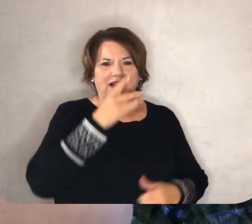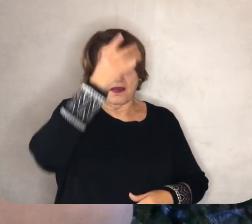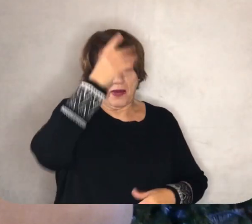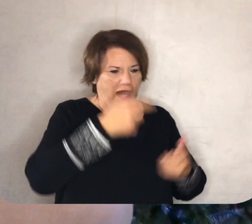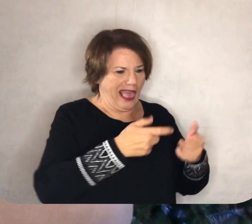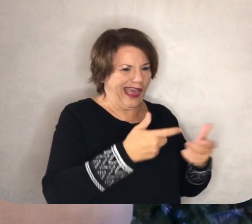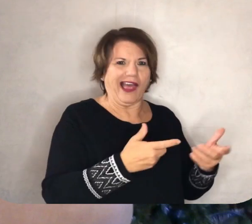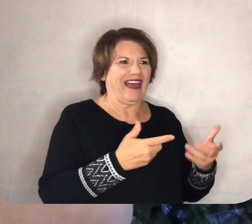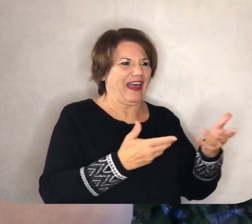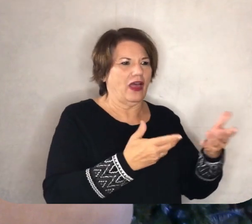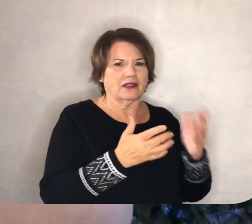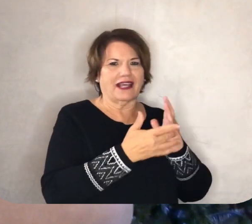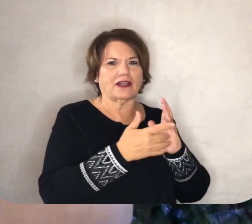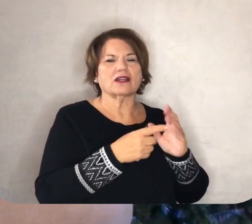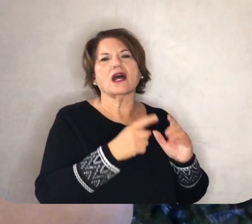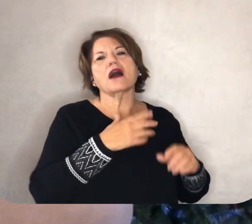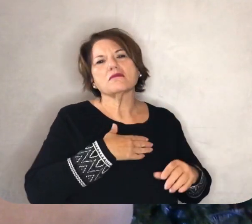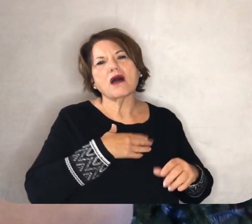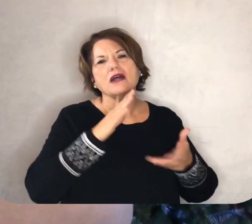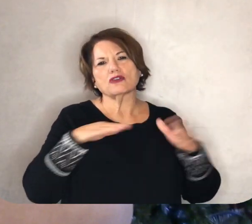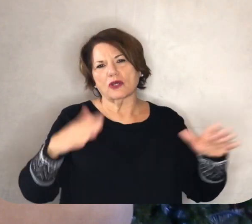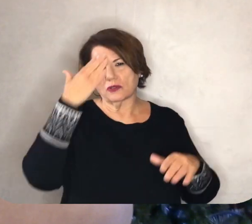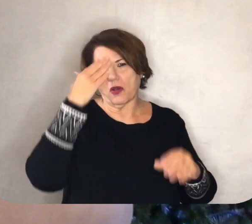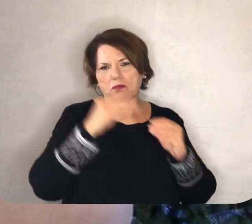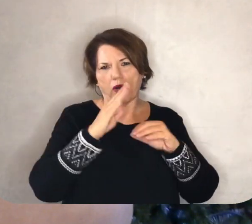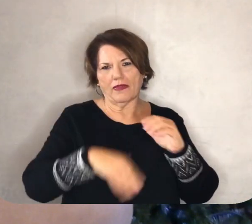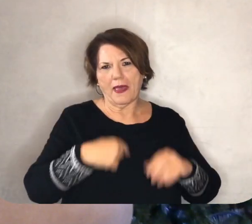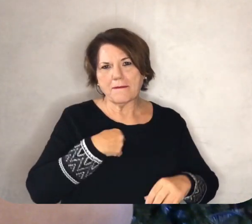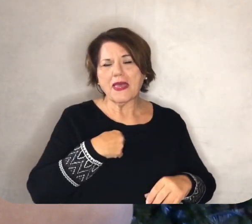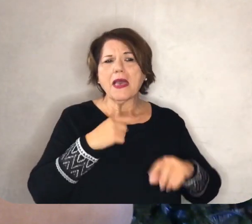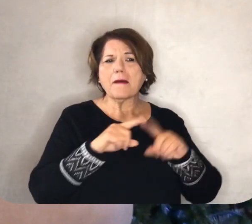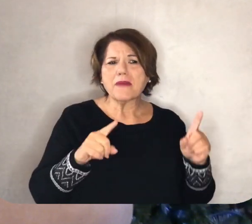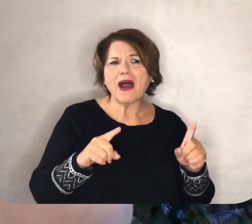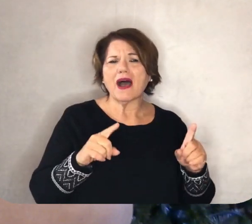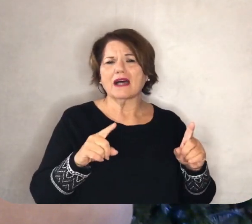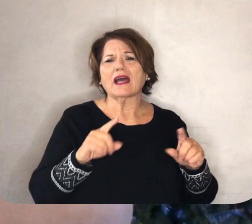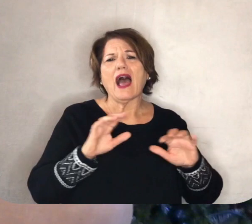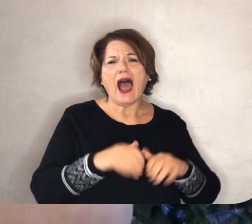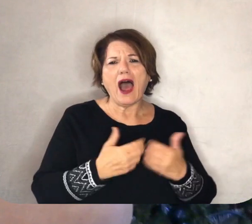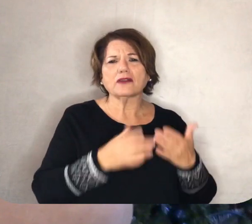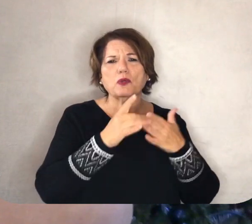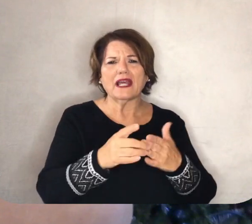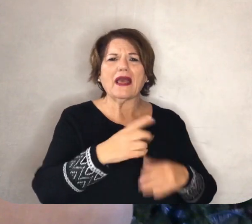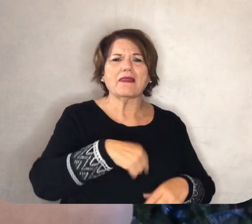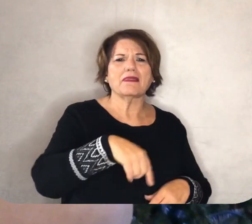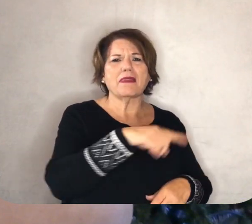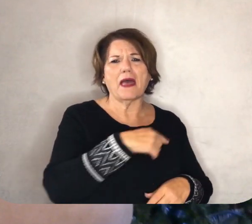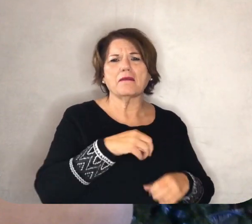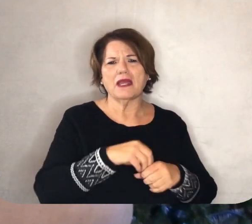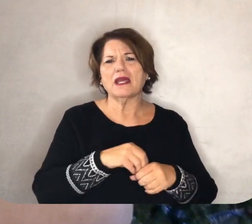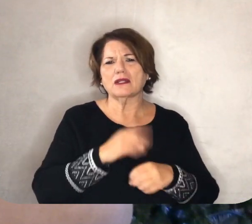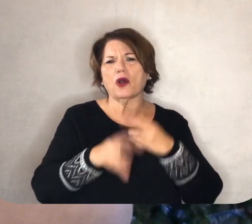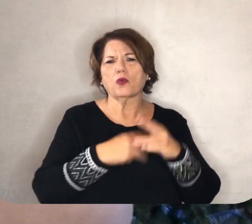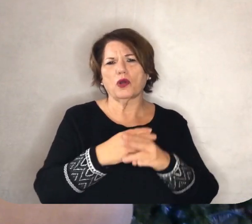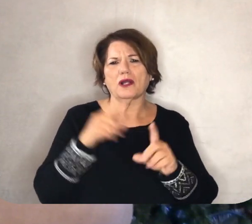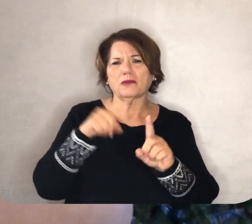kids know more about it than I do. But helping them to navigate that with a Christian worldview, and what does that look like? Especially, I think, you know, not